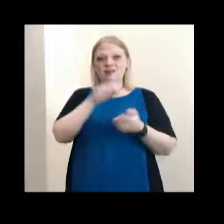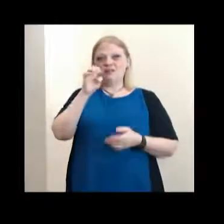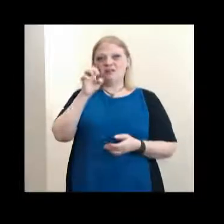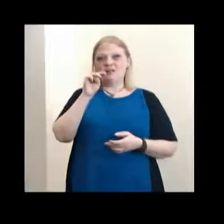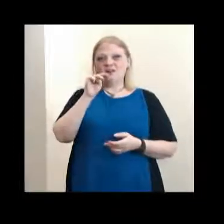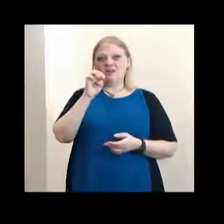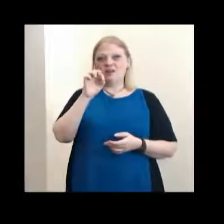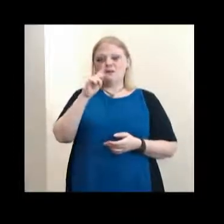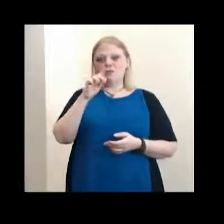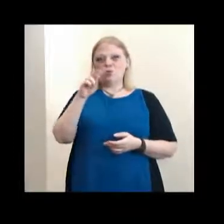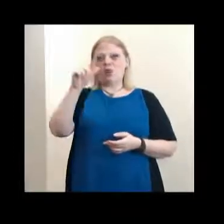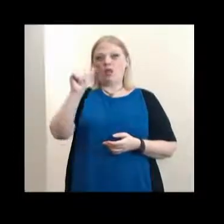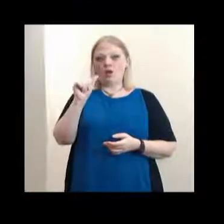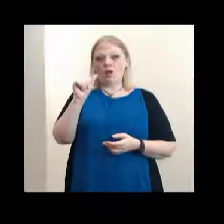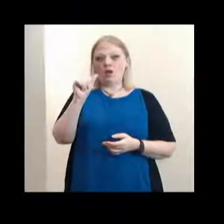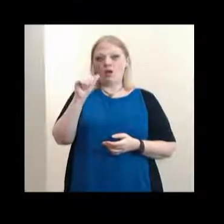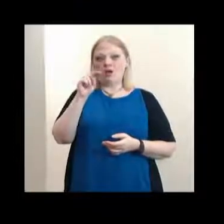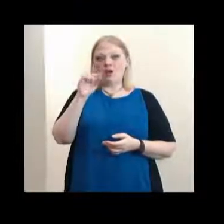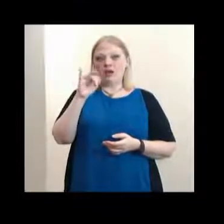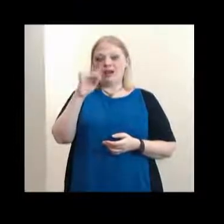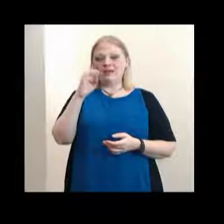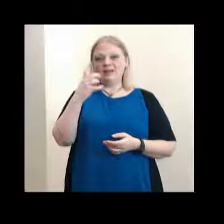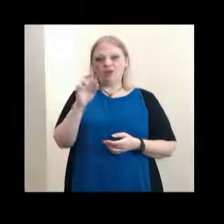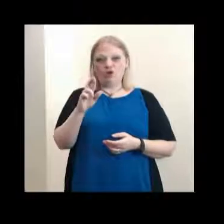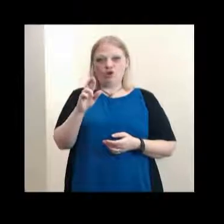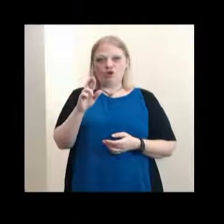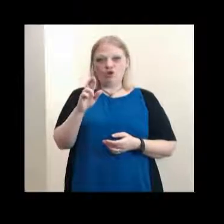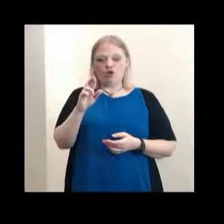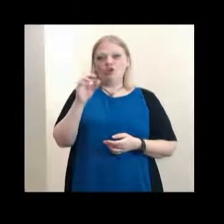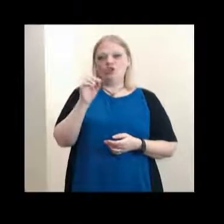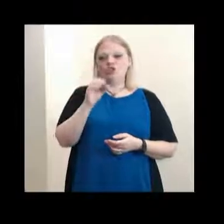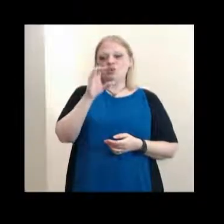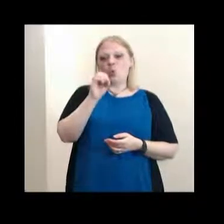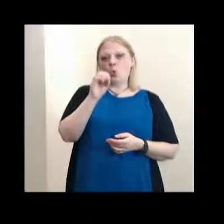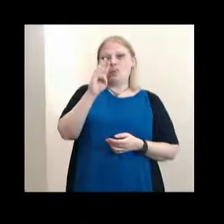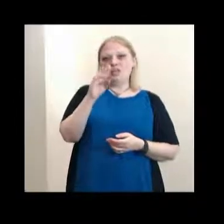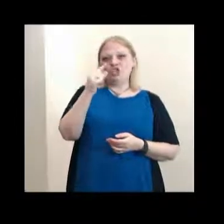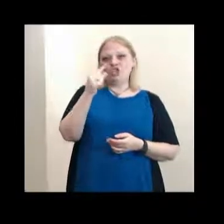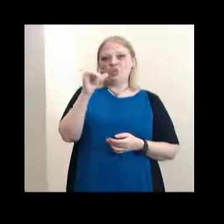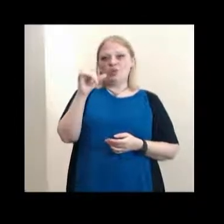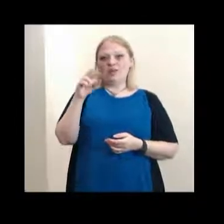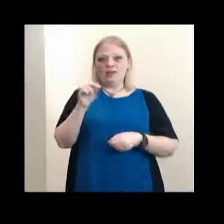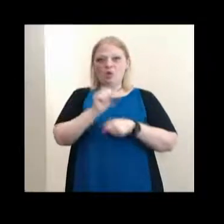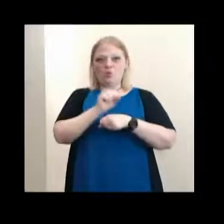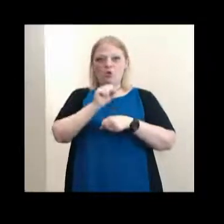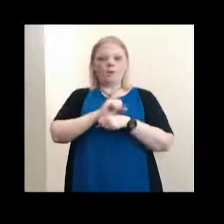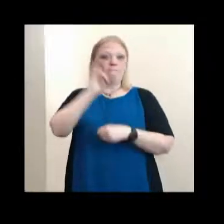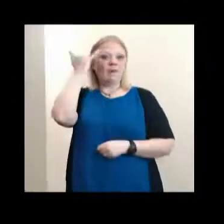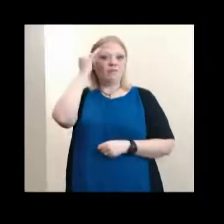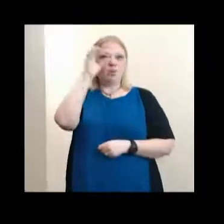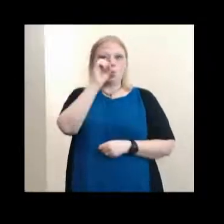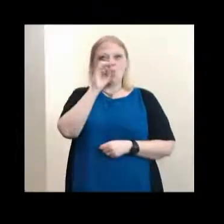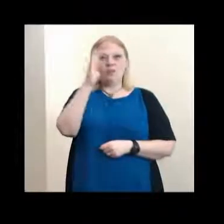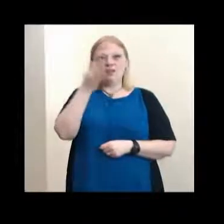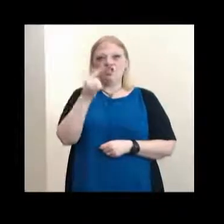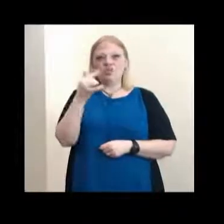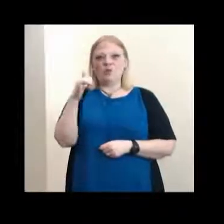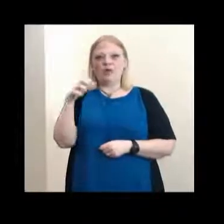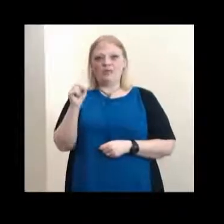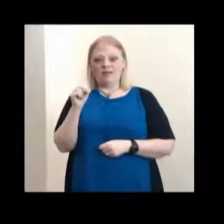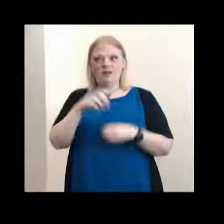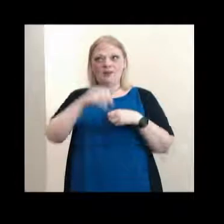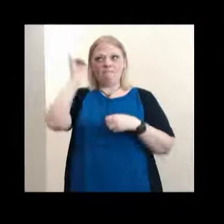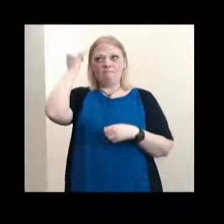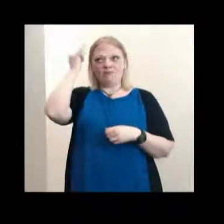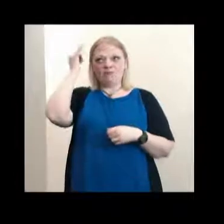Nylander. She is an obstetrician gynecologist who works in Buffalo OBGYN in Amherst, New York. She